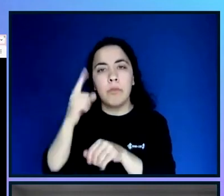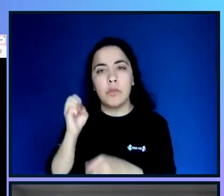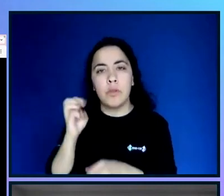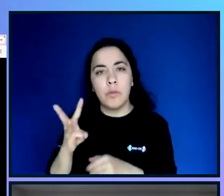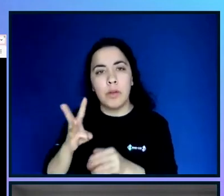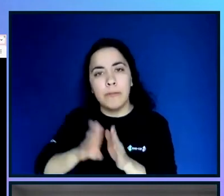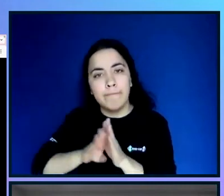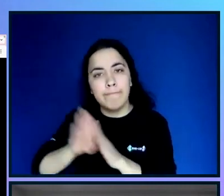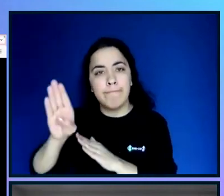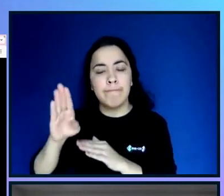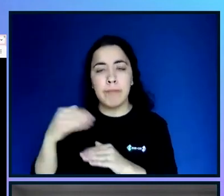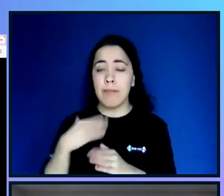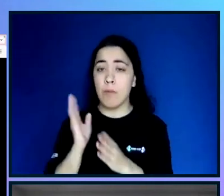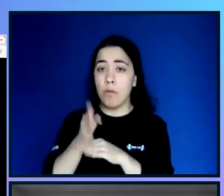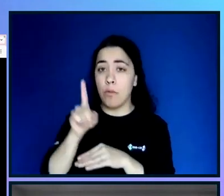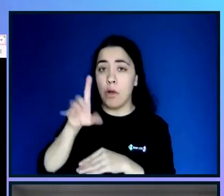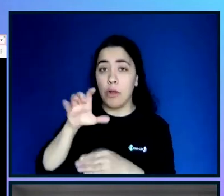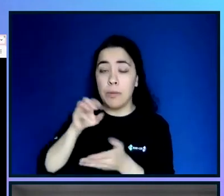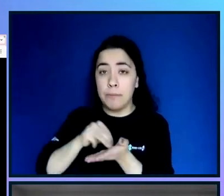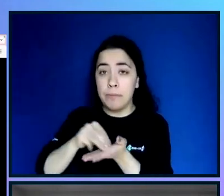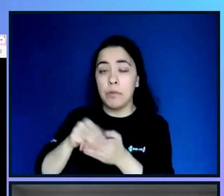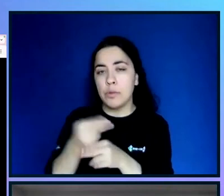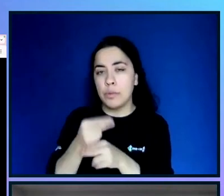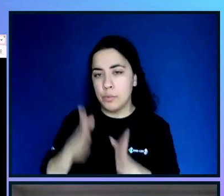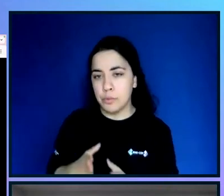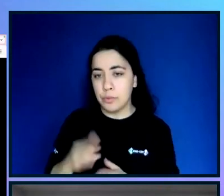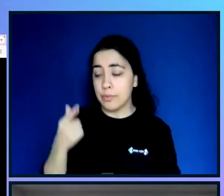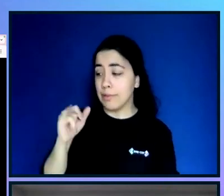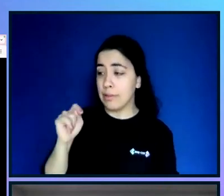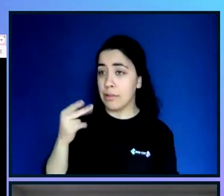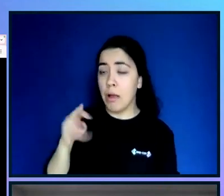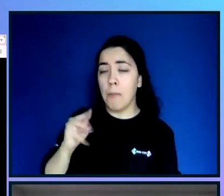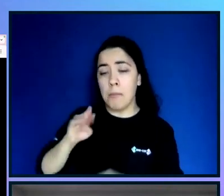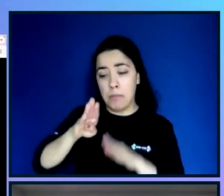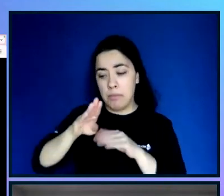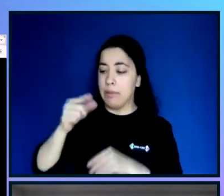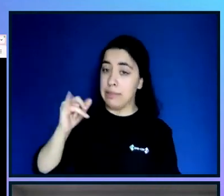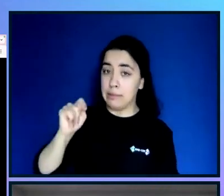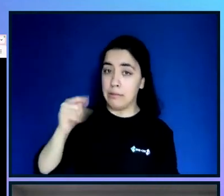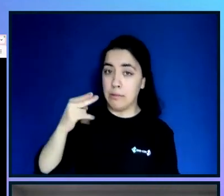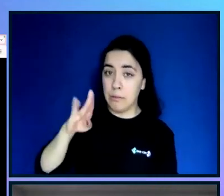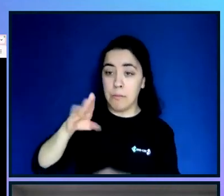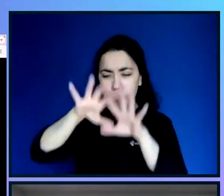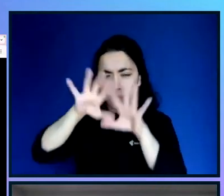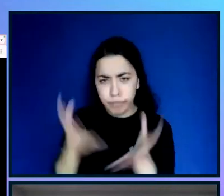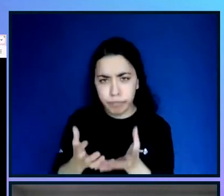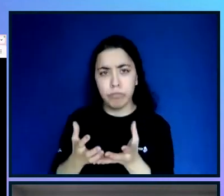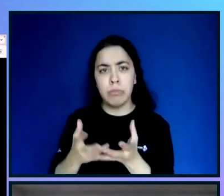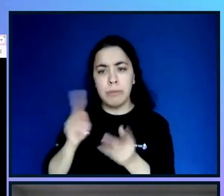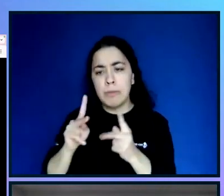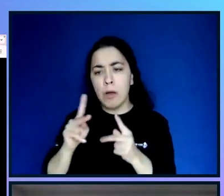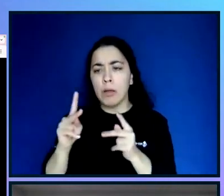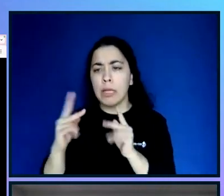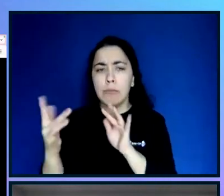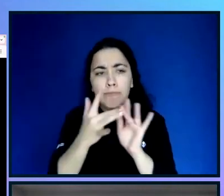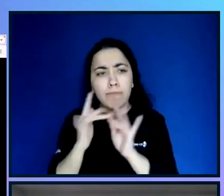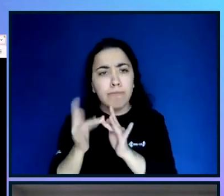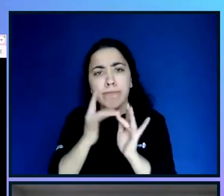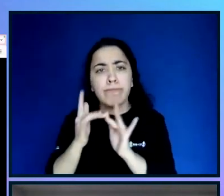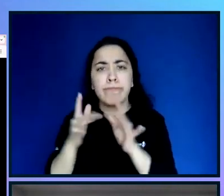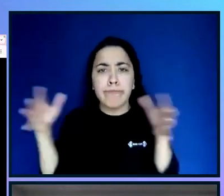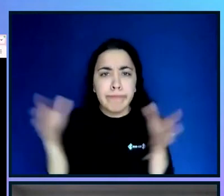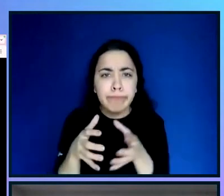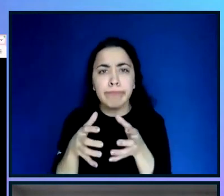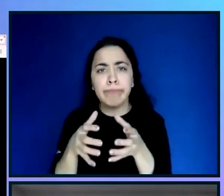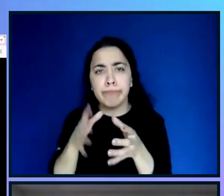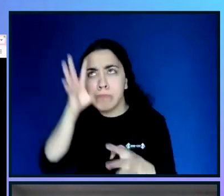users. GitHub allows people all over the world to collaborate on software projects. We have over 3,000 Hubbers, or GitHub